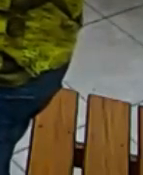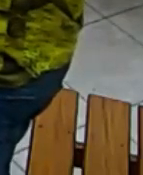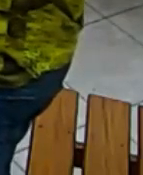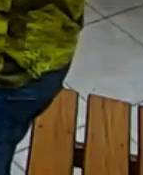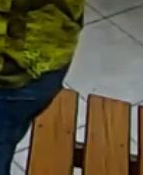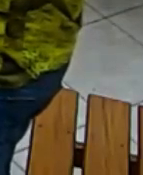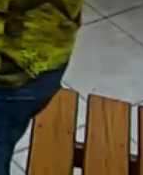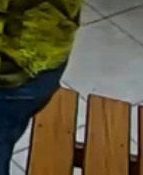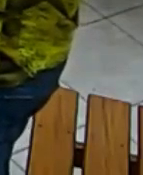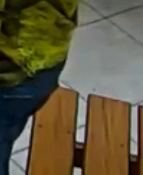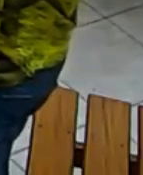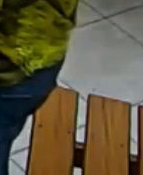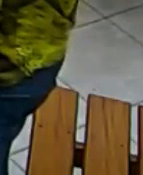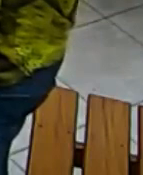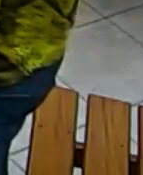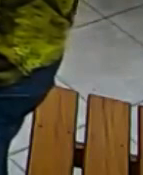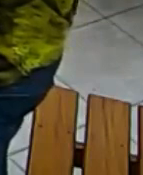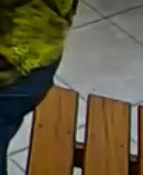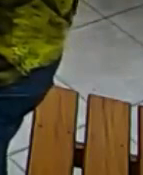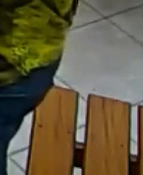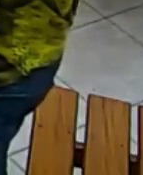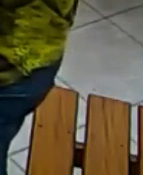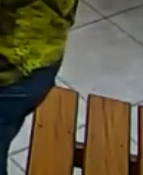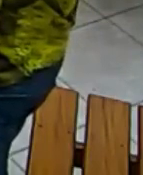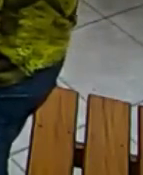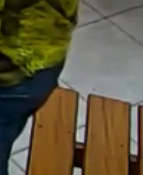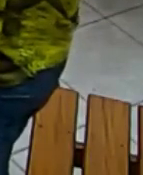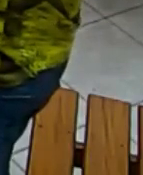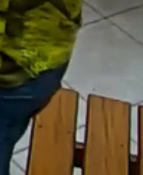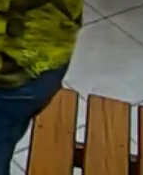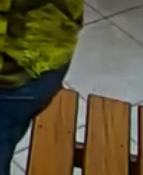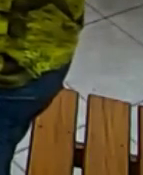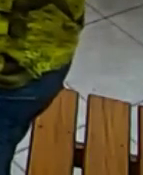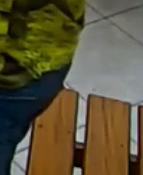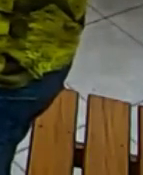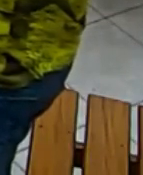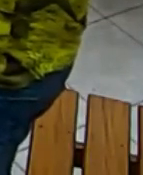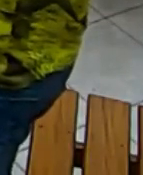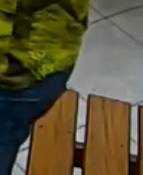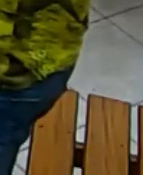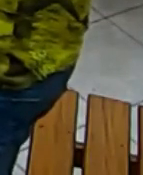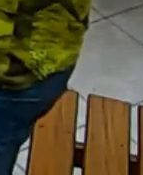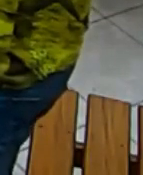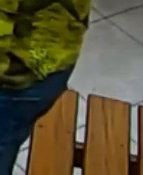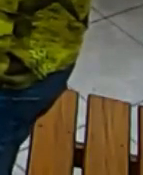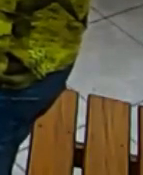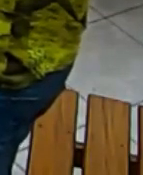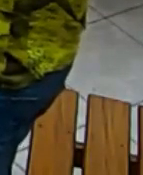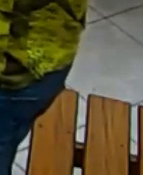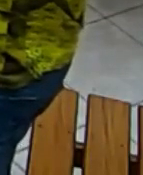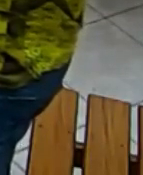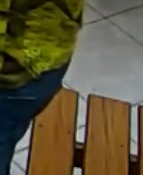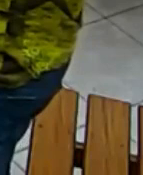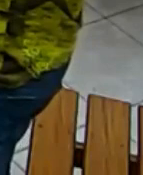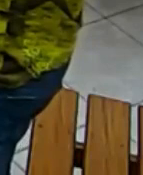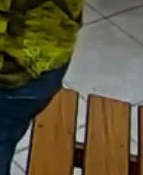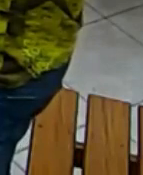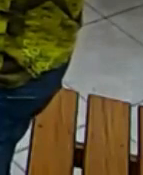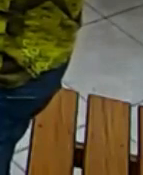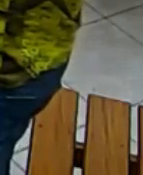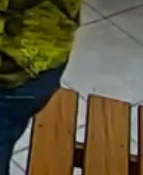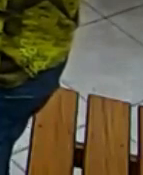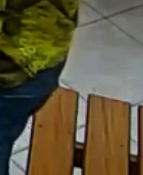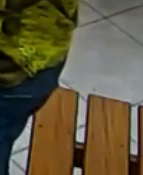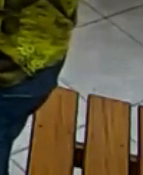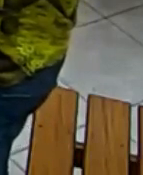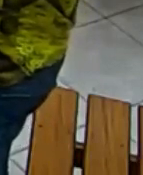remembrance, Lord, everything that is taught from the teachers, Lord, or from the instructors. We ask, Lord,